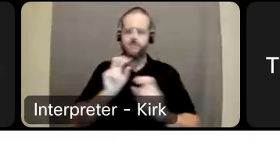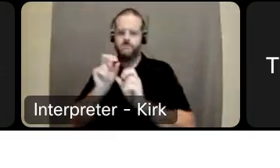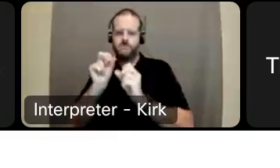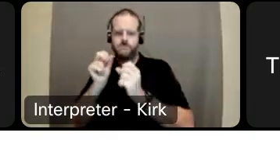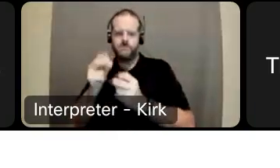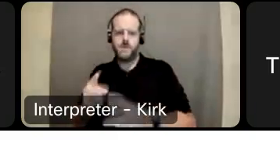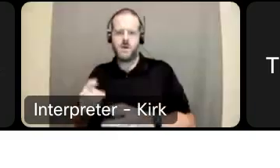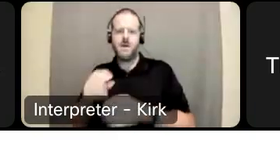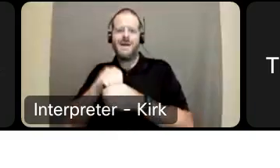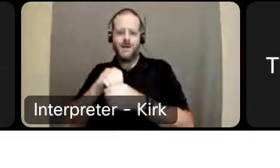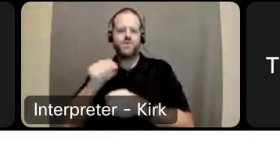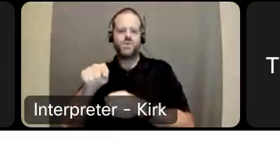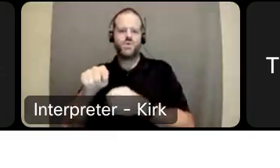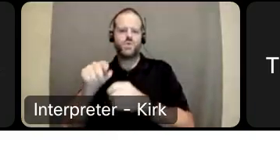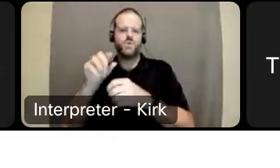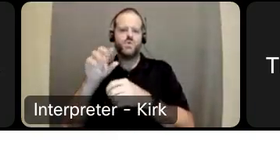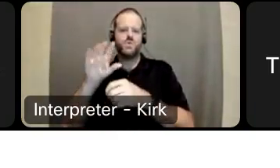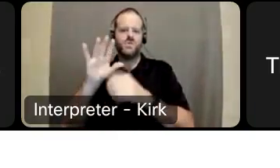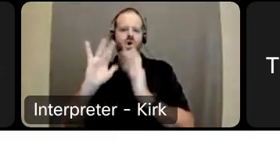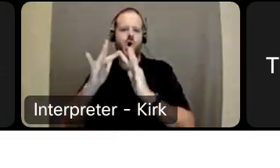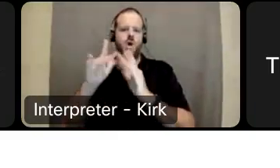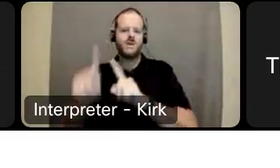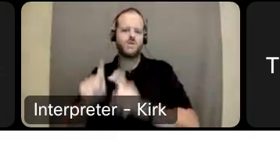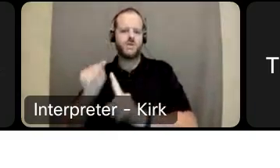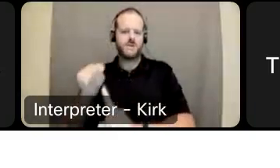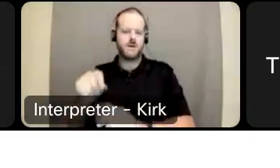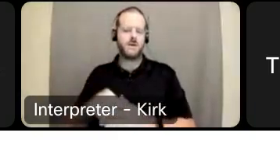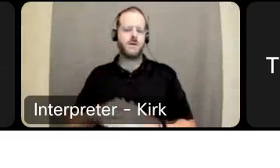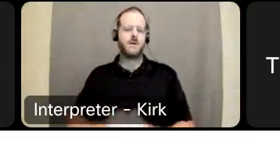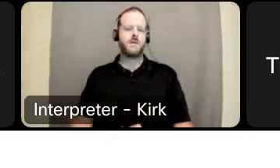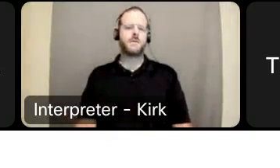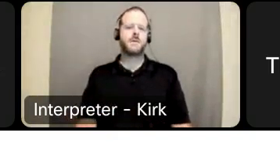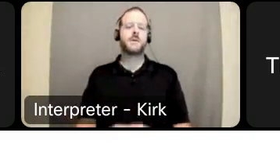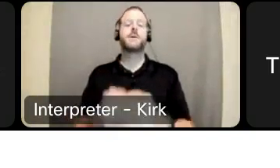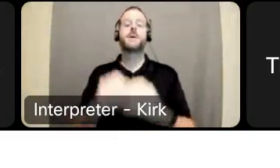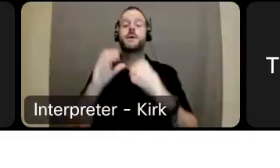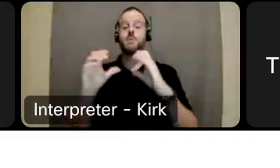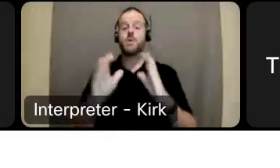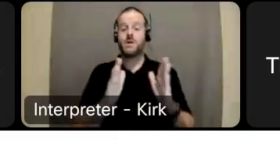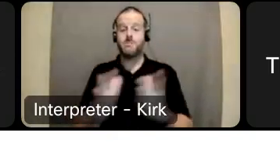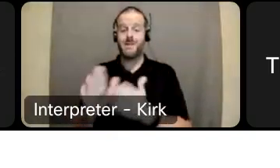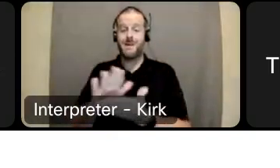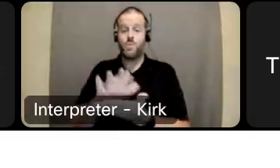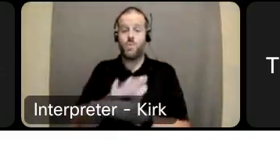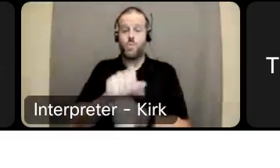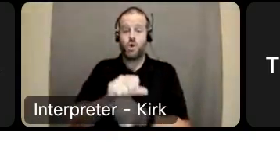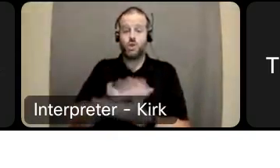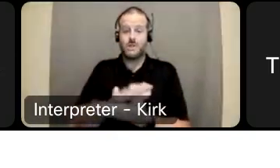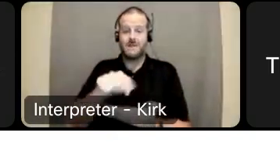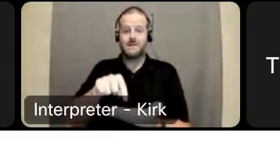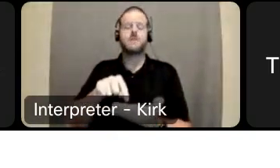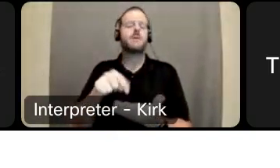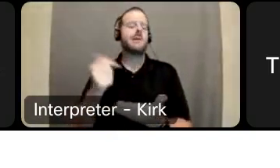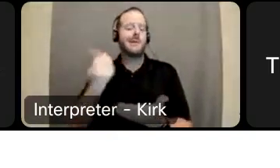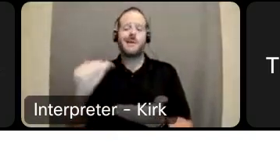into the online survey. The communication plan worksheet, as I said, is just for any student with hearing